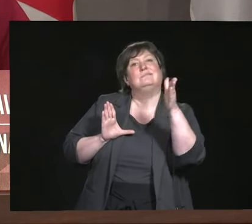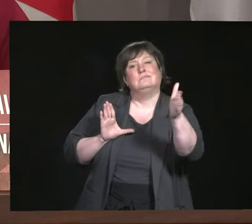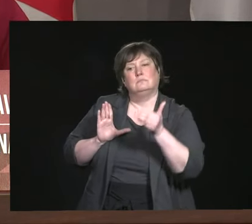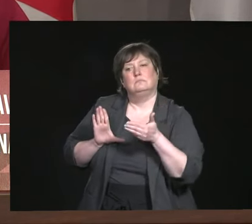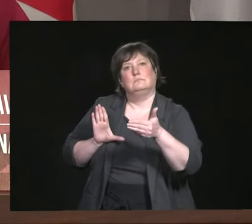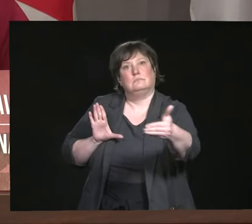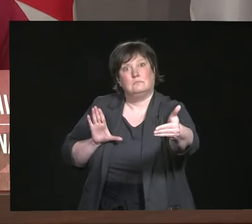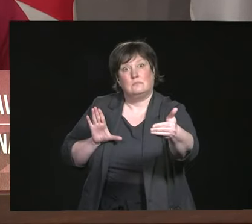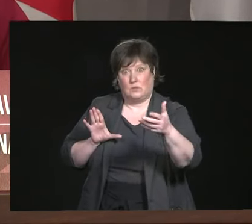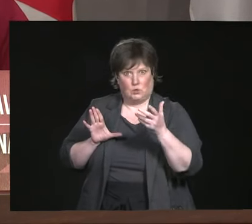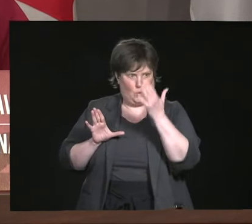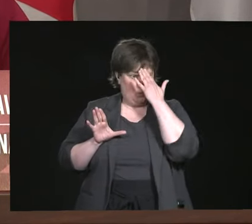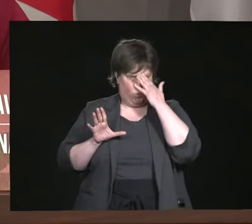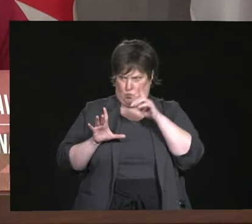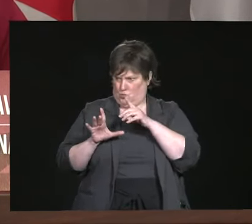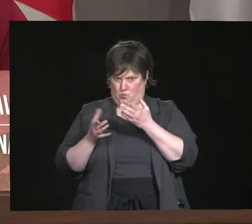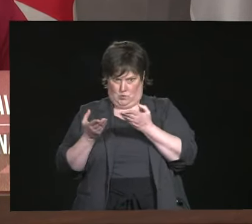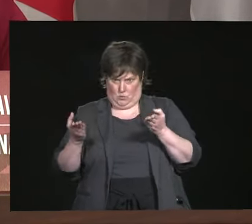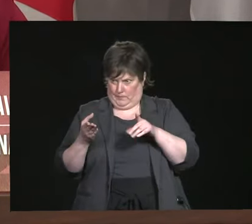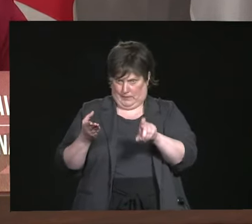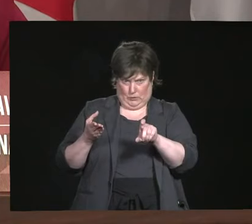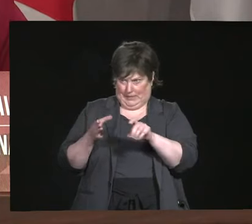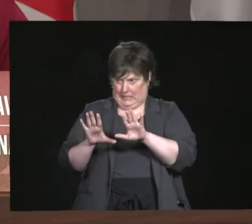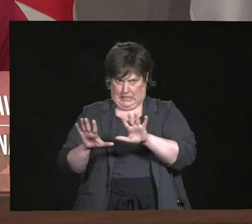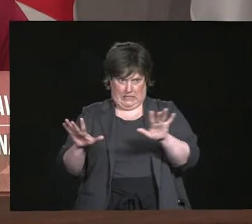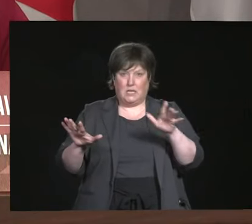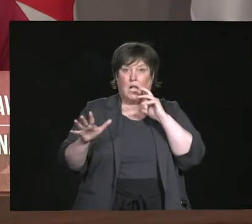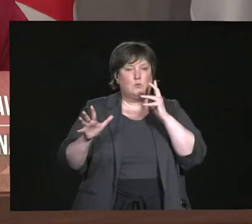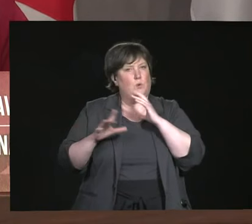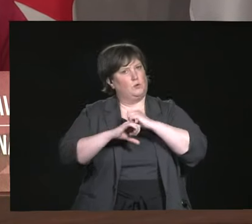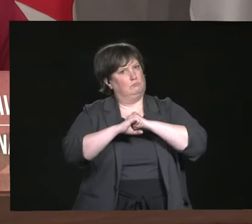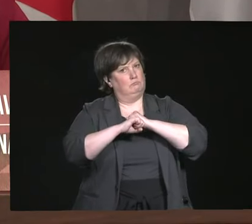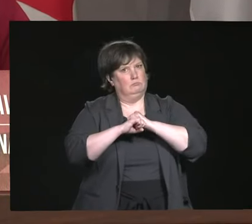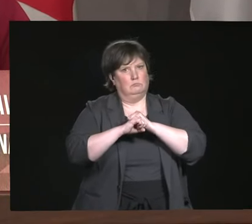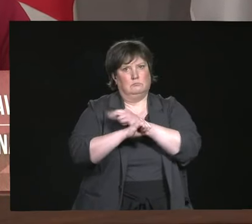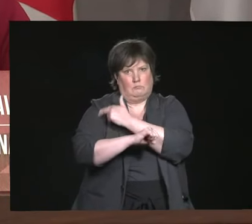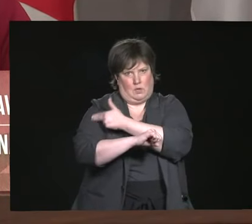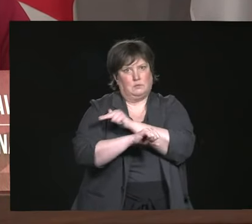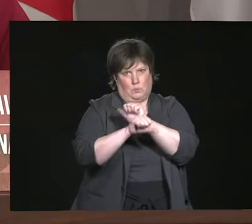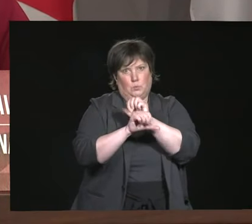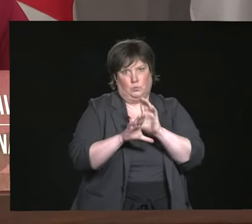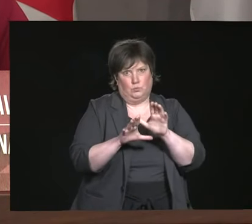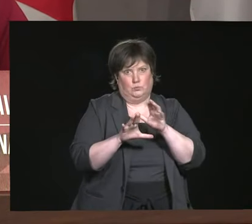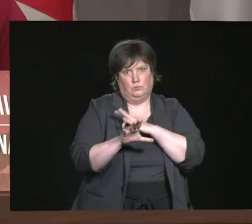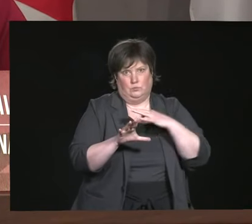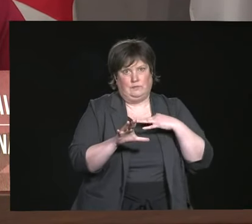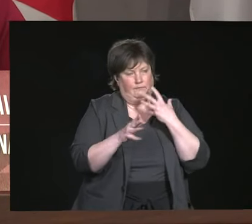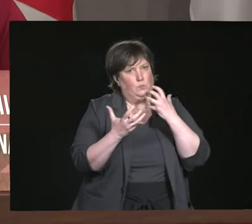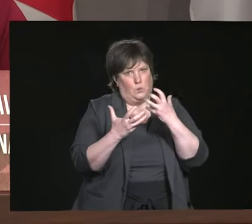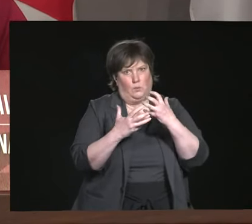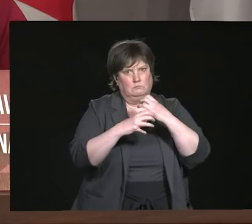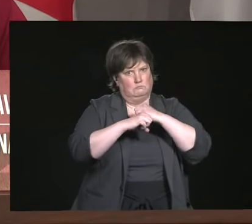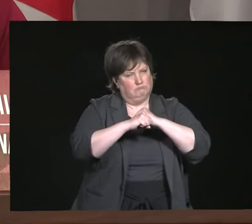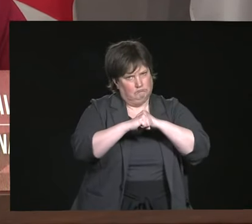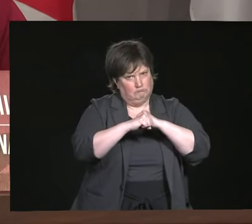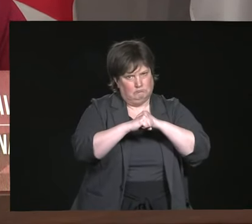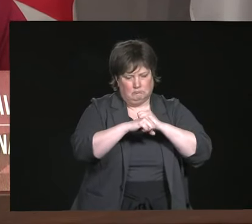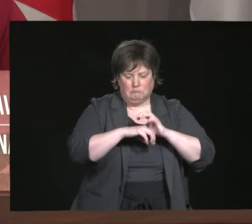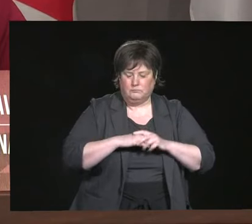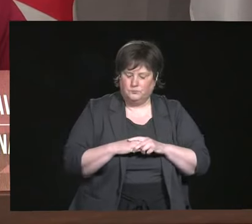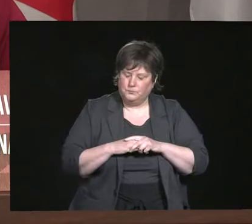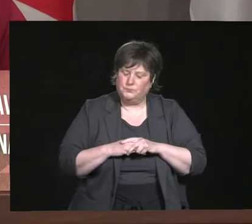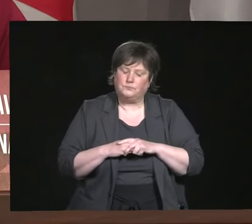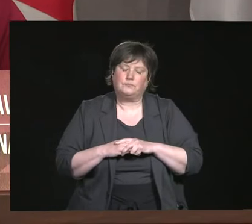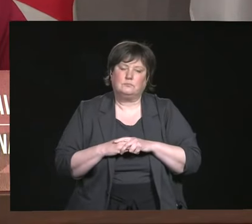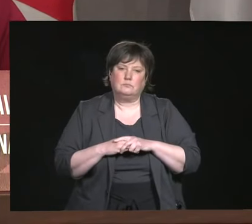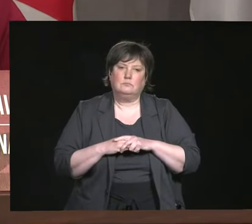to keep frontline healthcare workers and beyond safe. And in terms of the particular companies, we